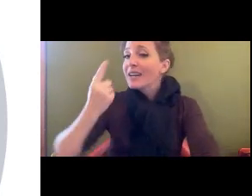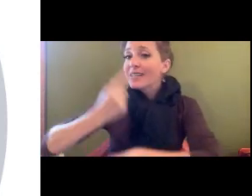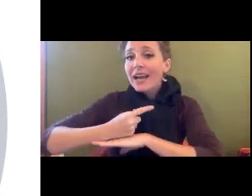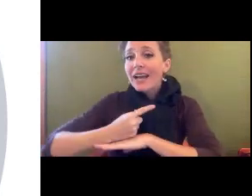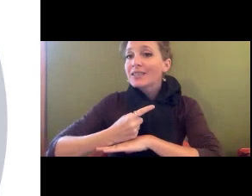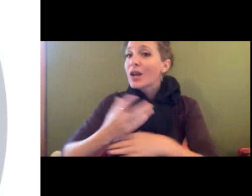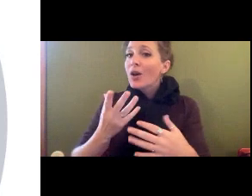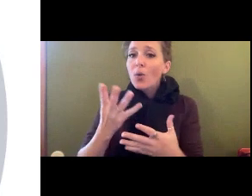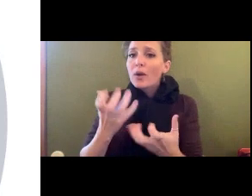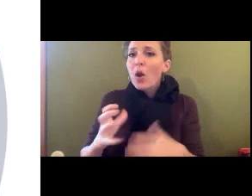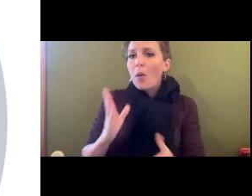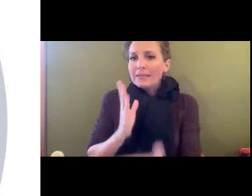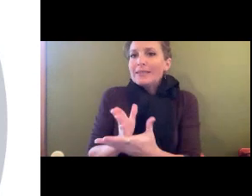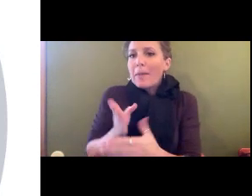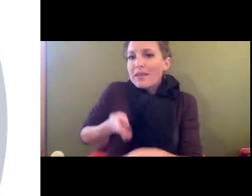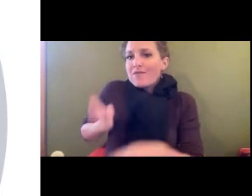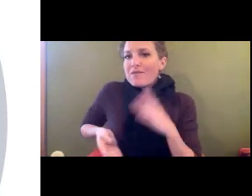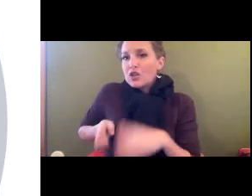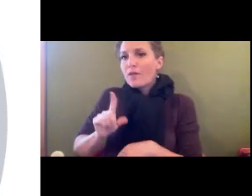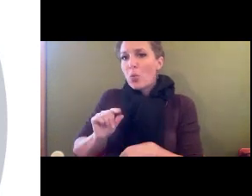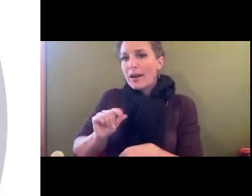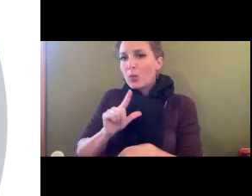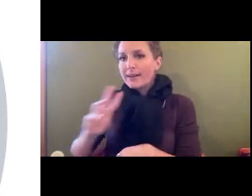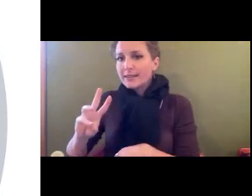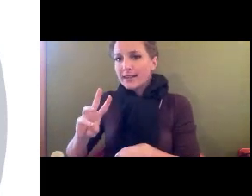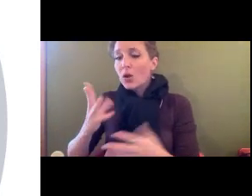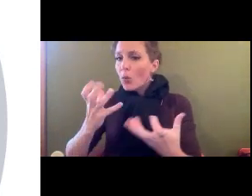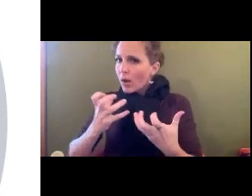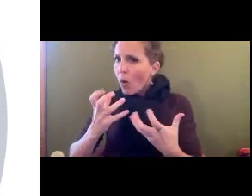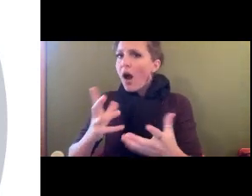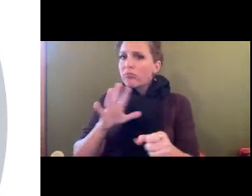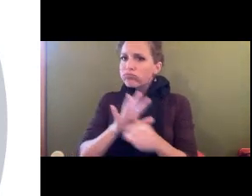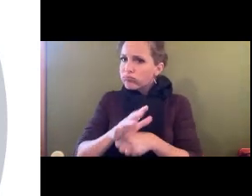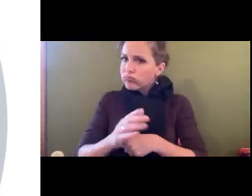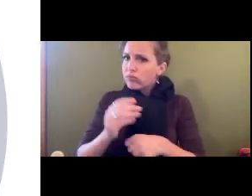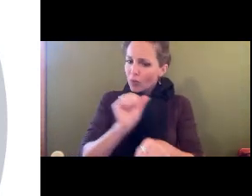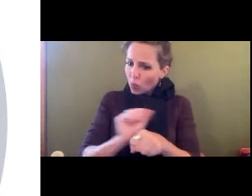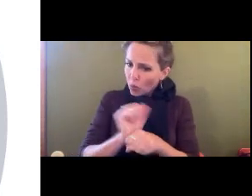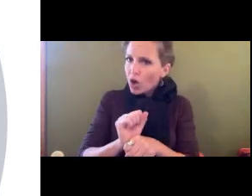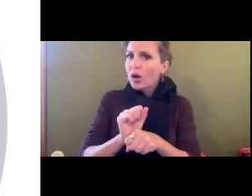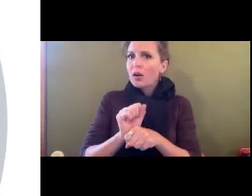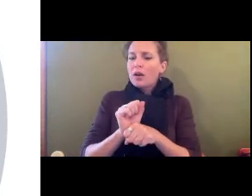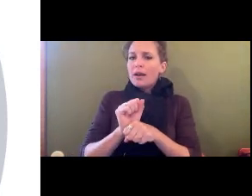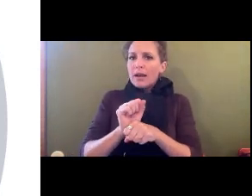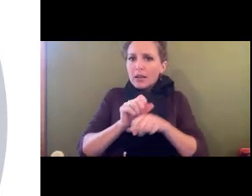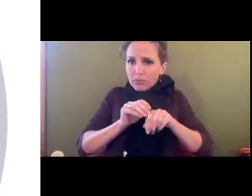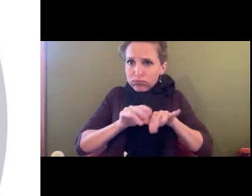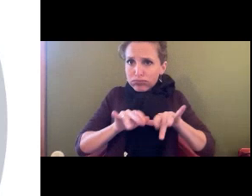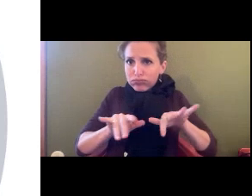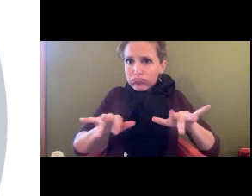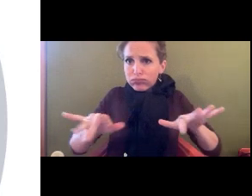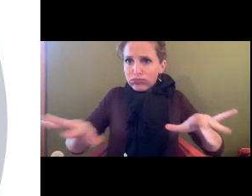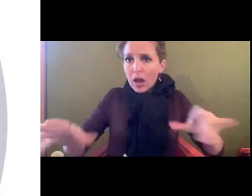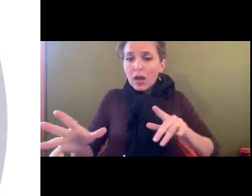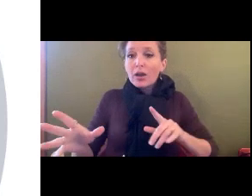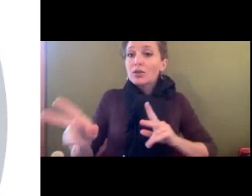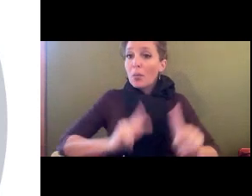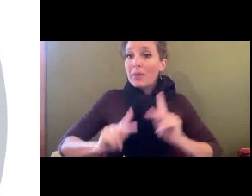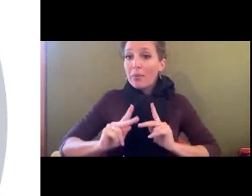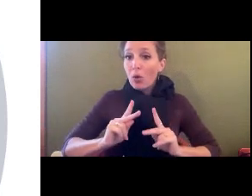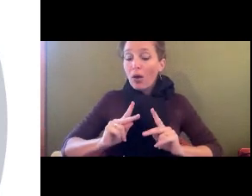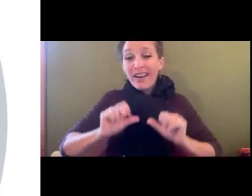at the end of 2026. We hope that enough of this effort and enough of this knowledge is mainstream so that people continue with the goals